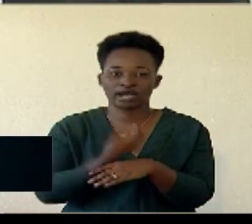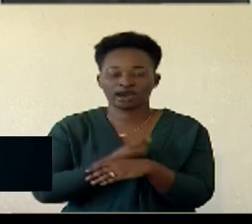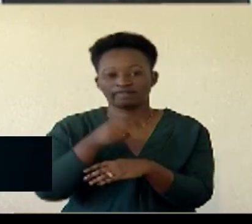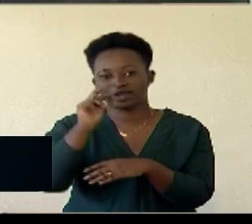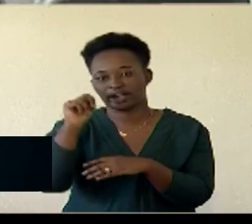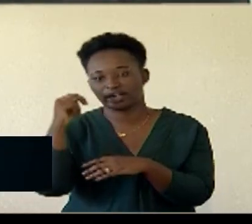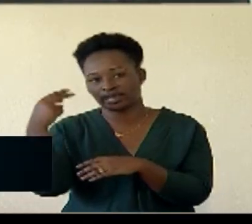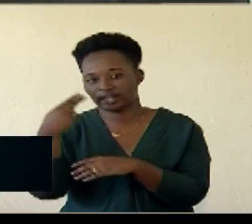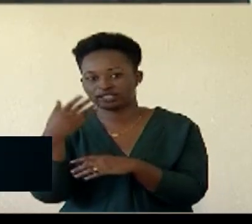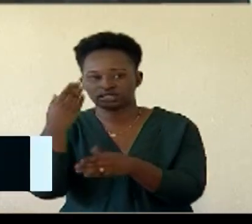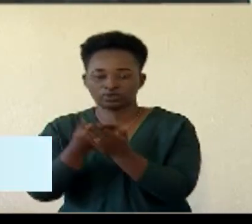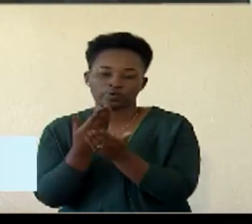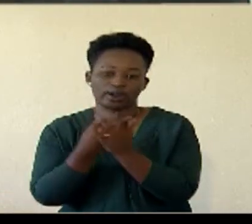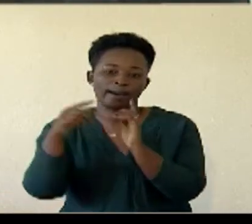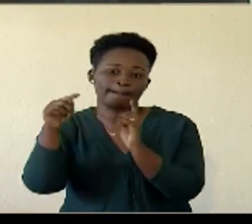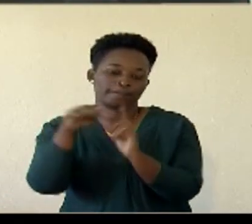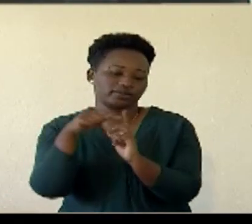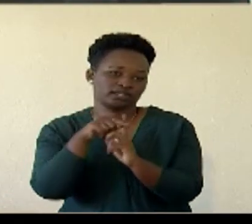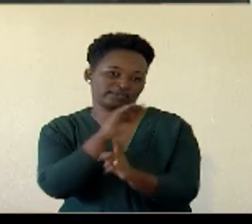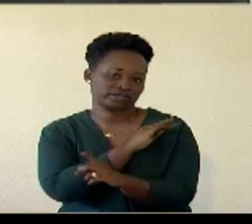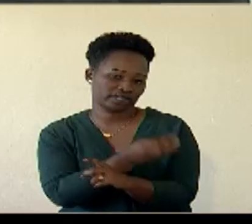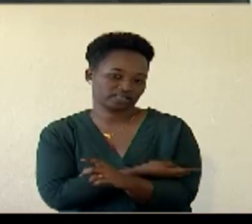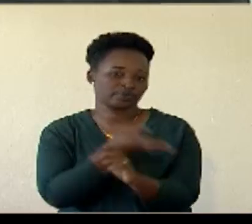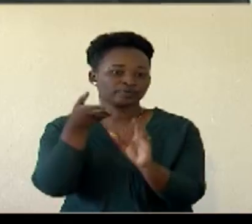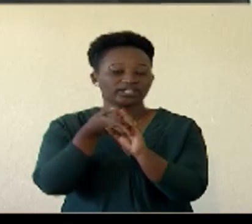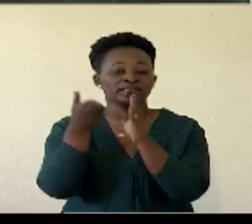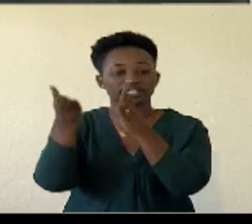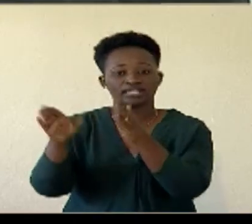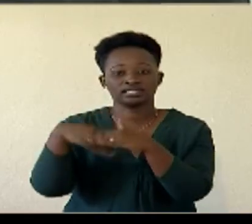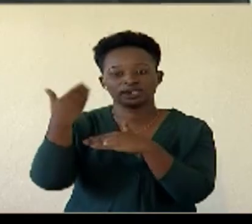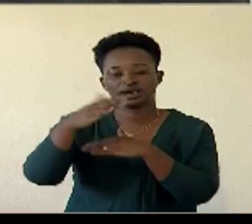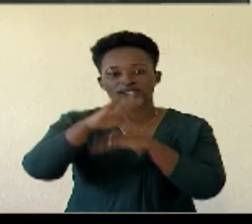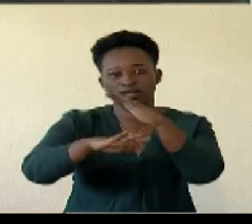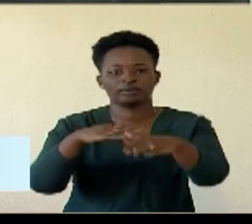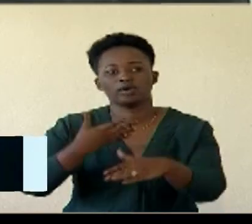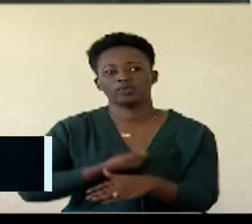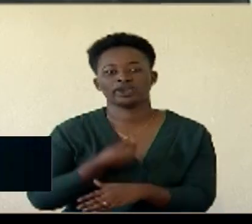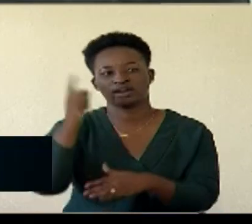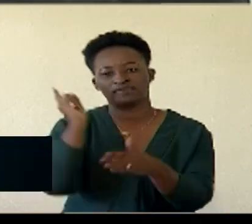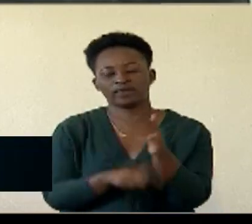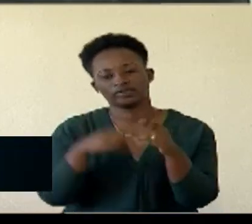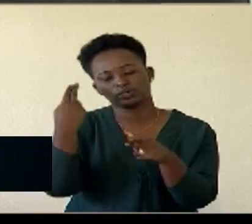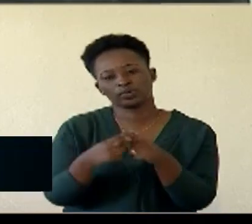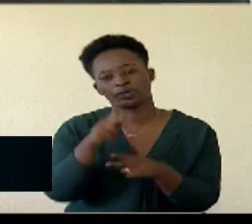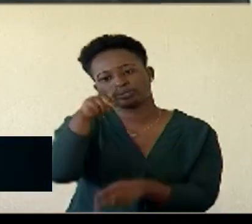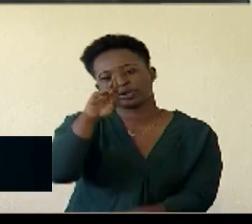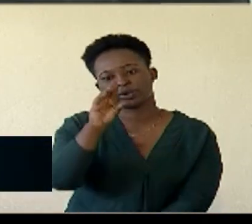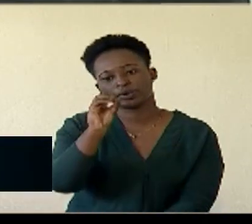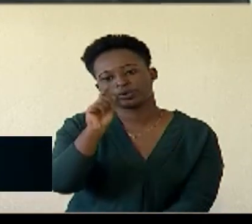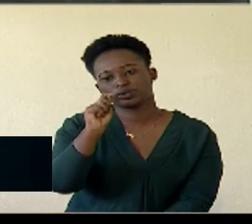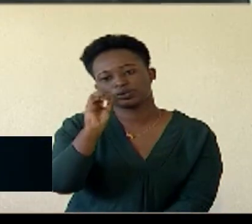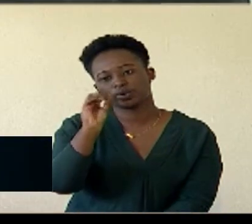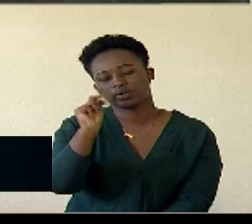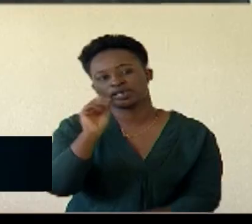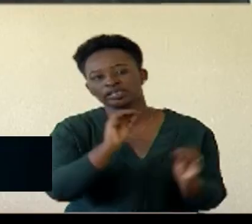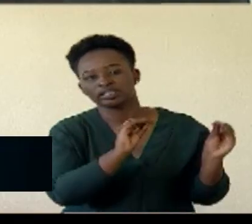charge. So in that, the next step, we have what we call the proton shift. The proton